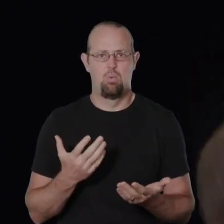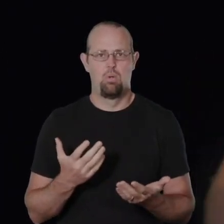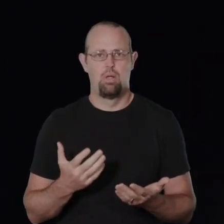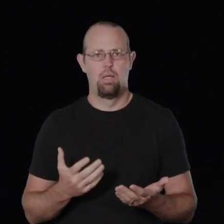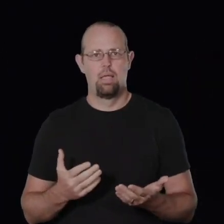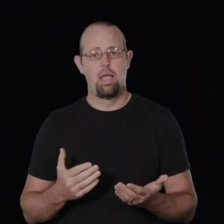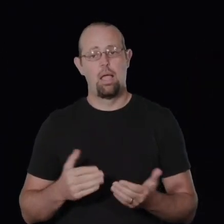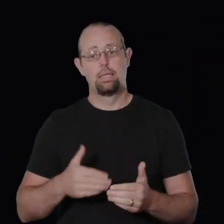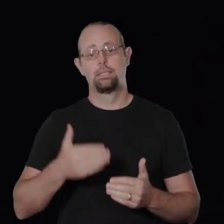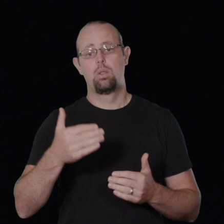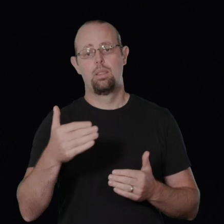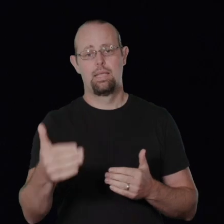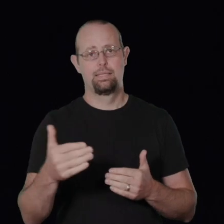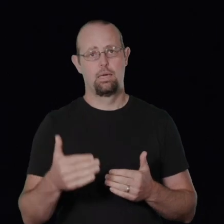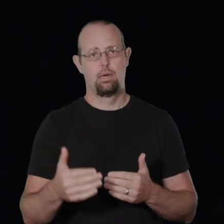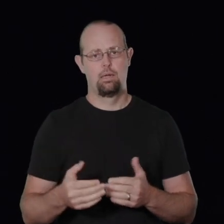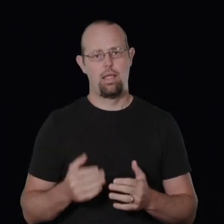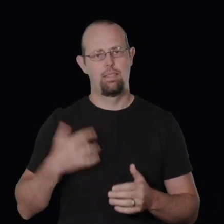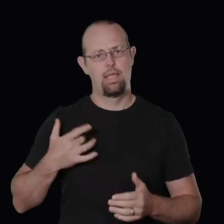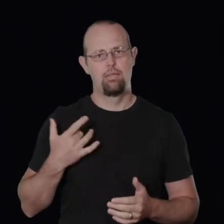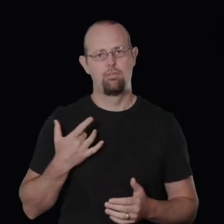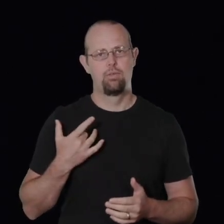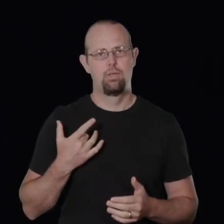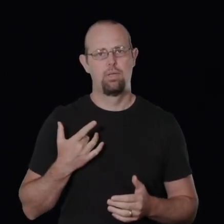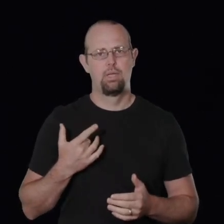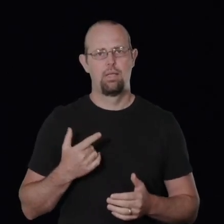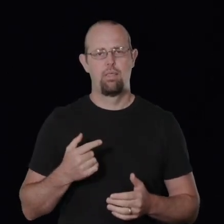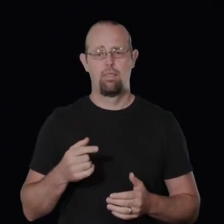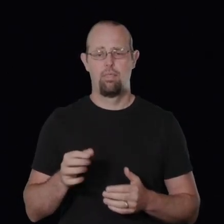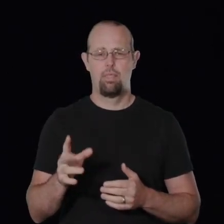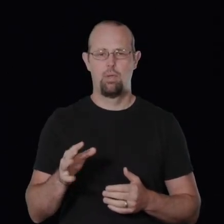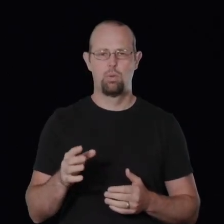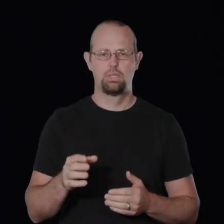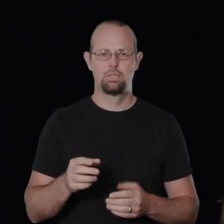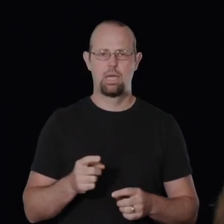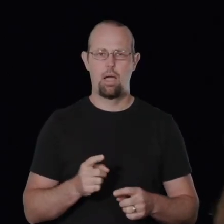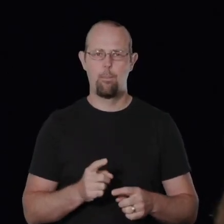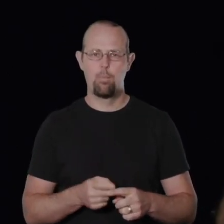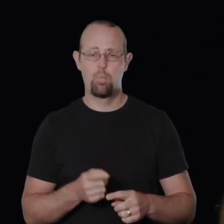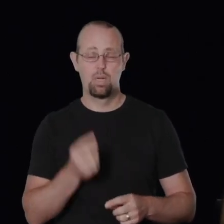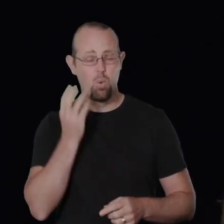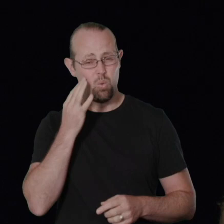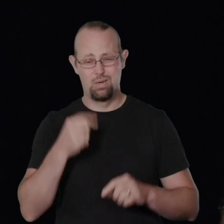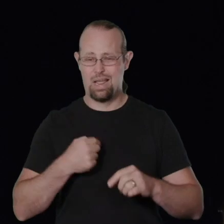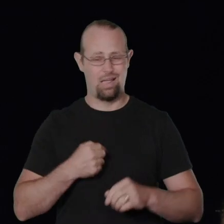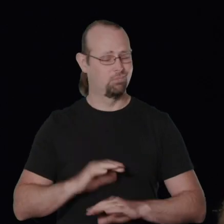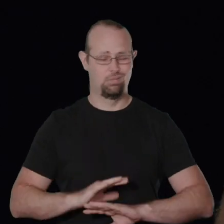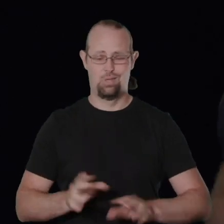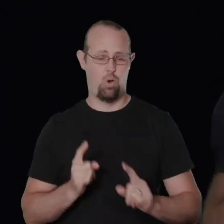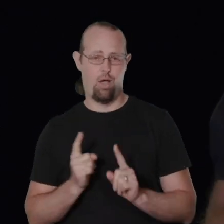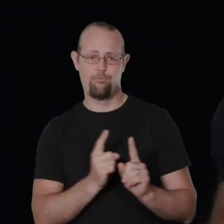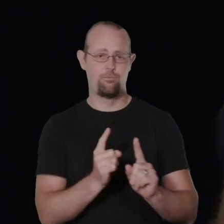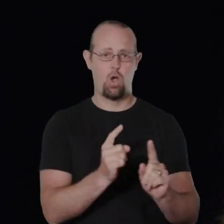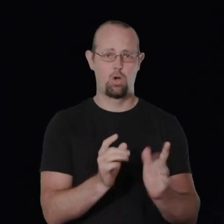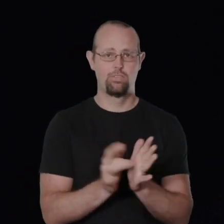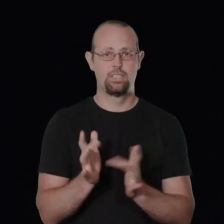was well and truly underway. There was a moment in my life where I wasn't a follower of Jesus Christ. And